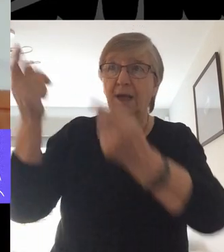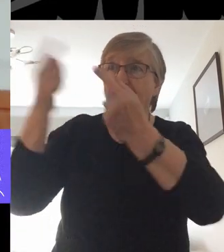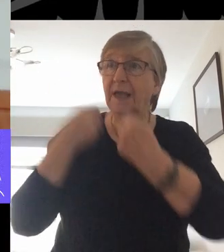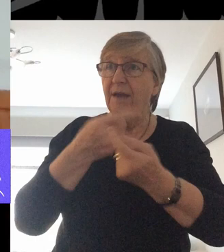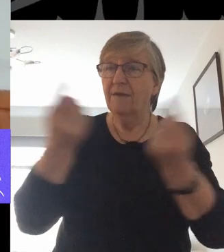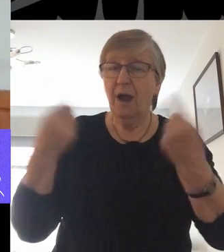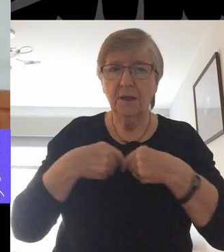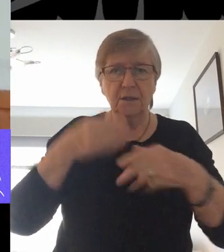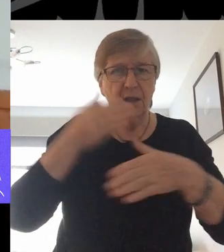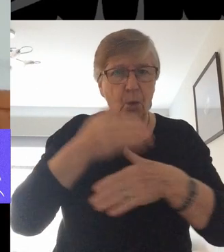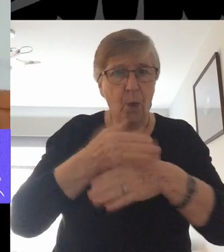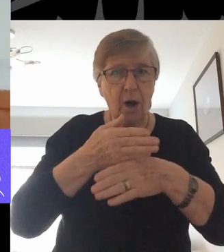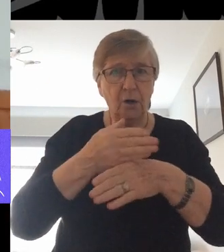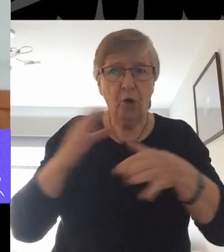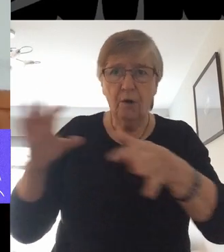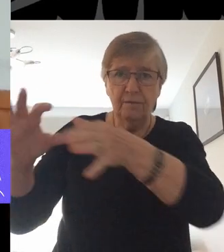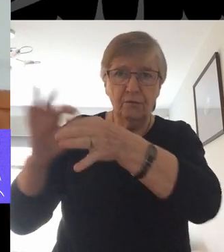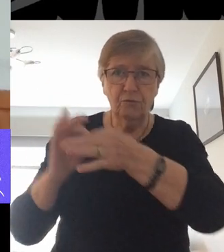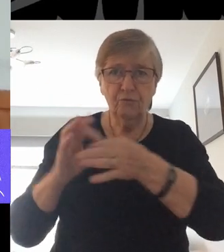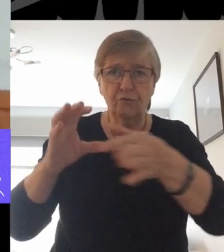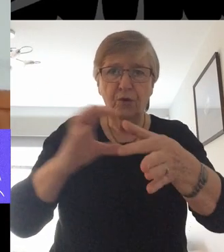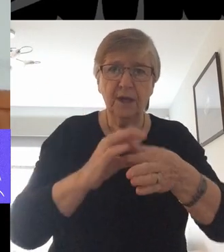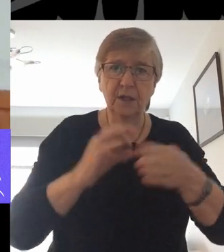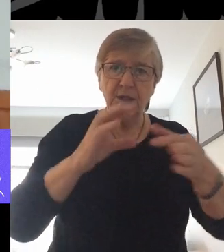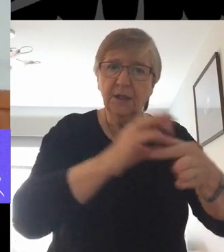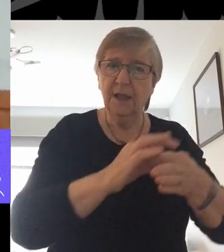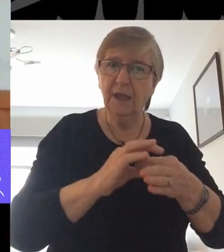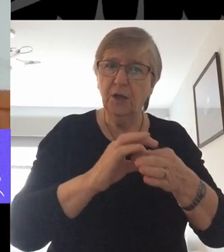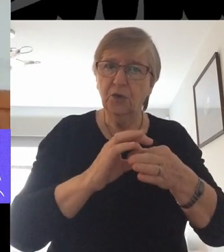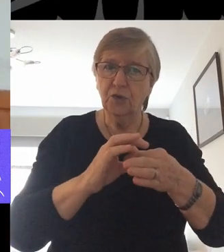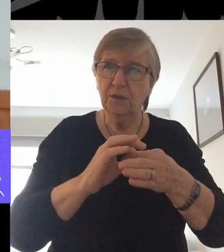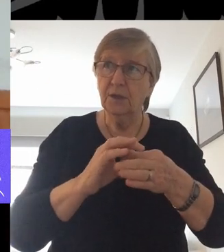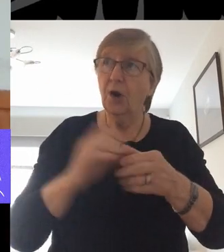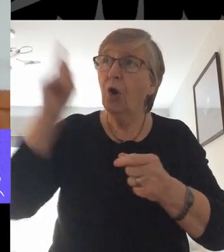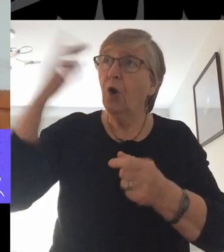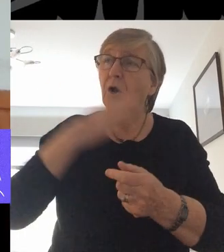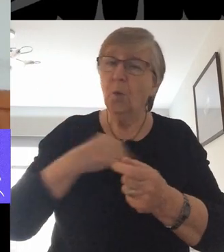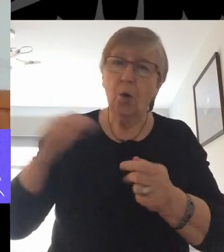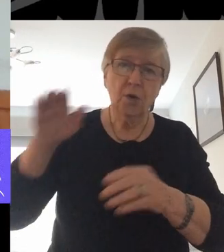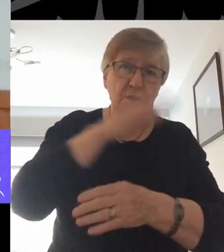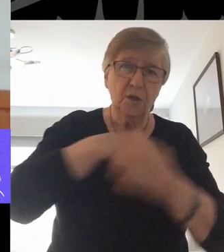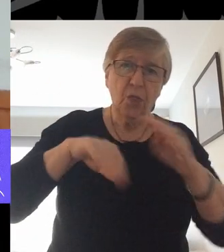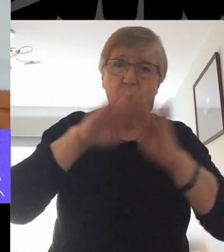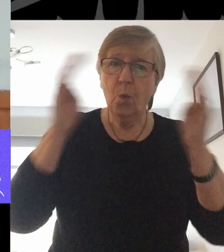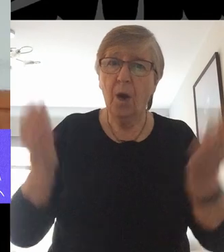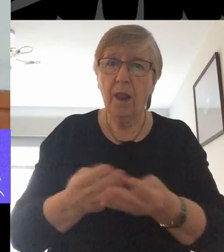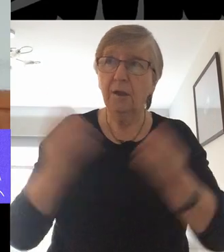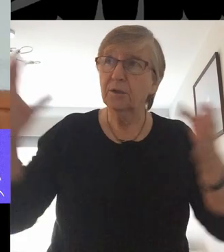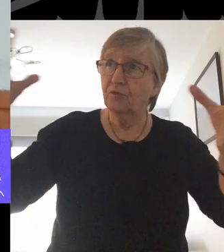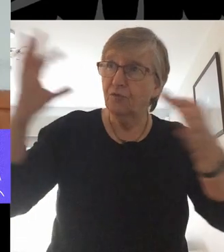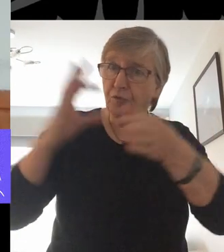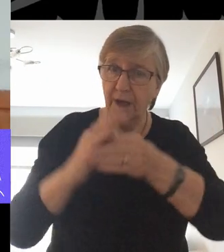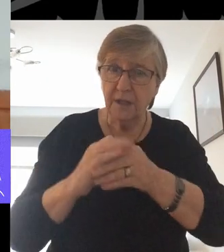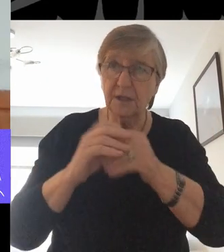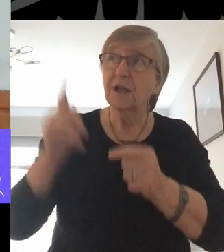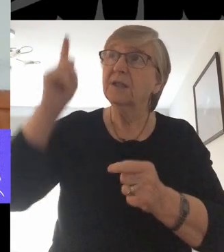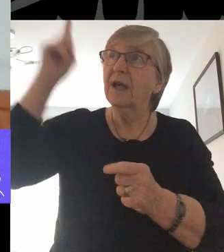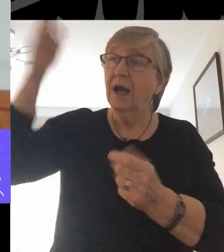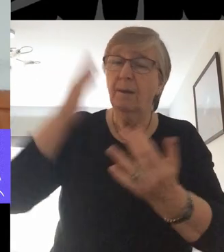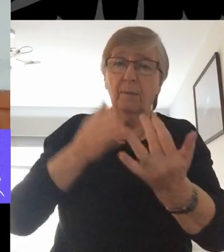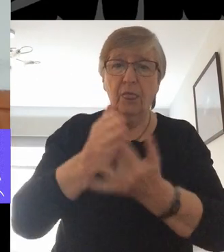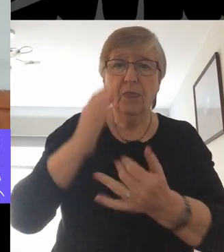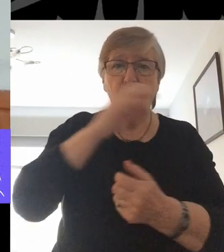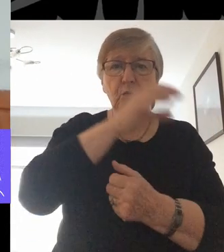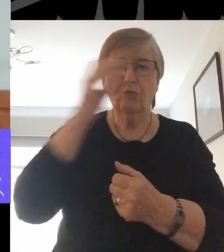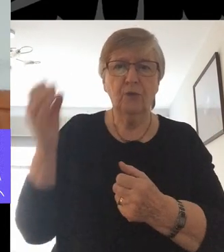reconciliation. That God was reconciling the world to himself in Christ, not counting people's